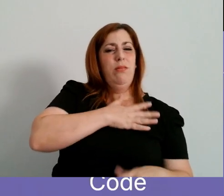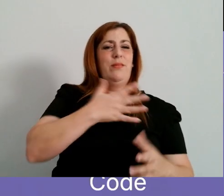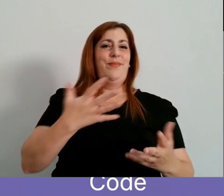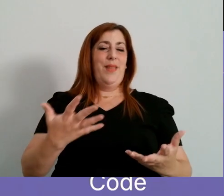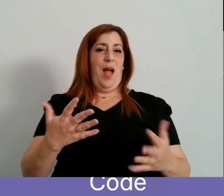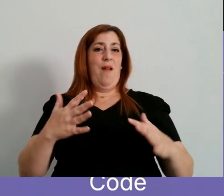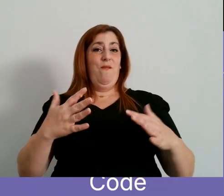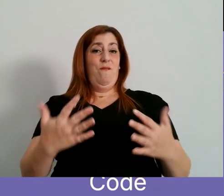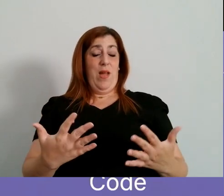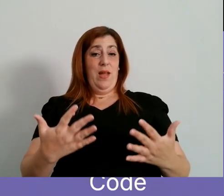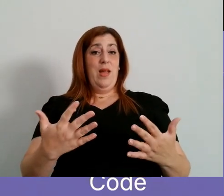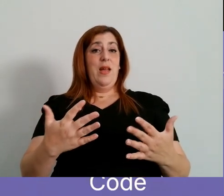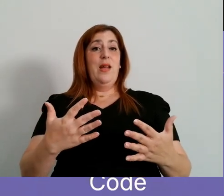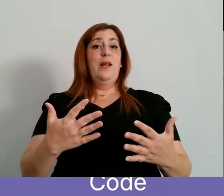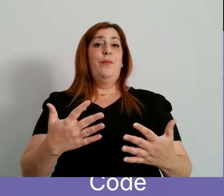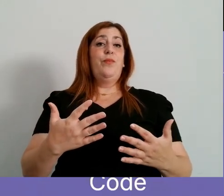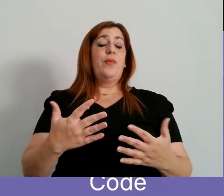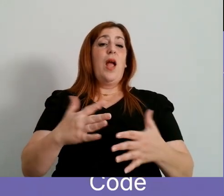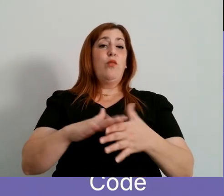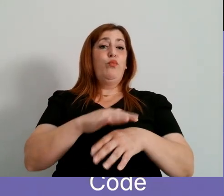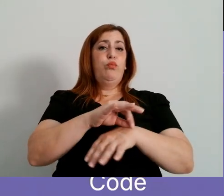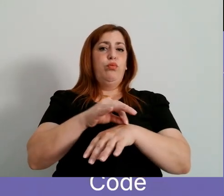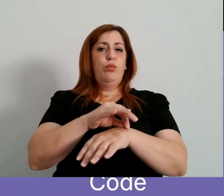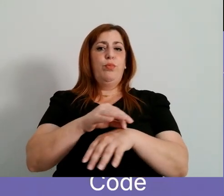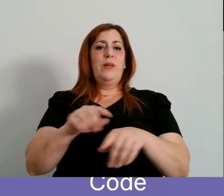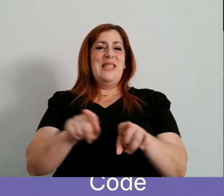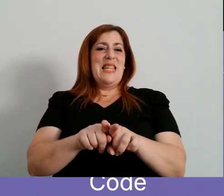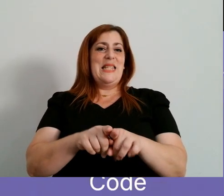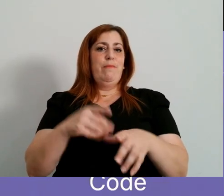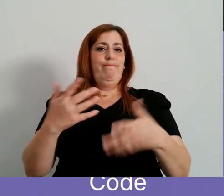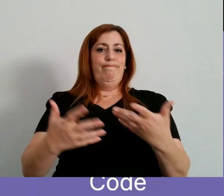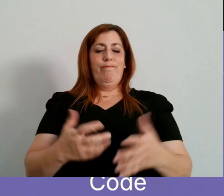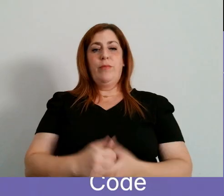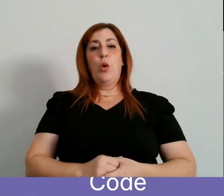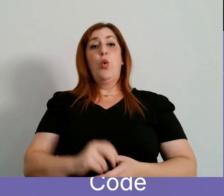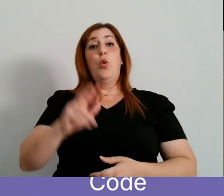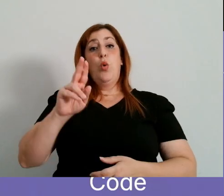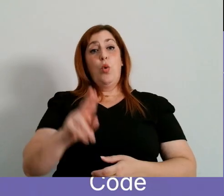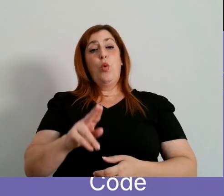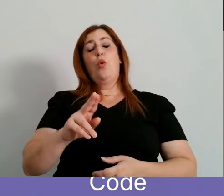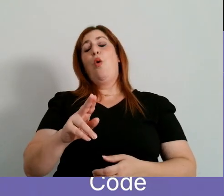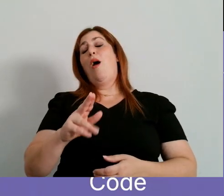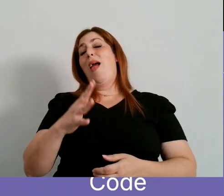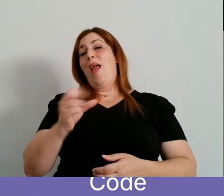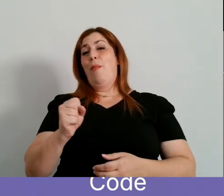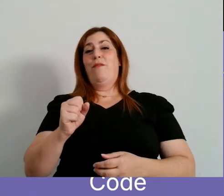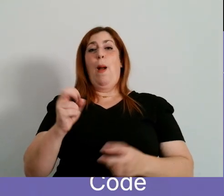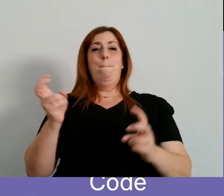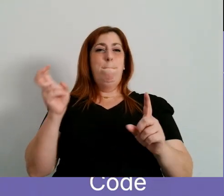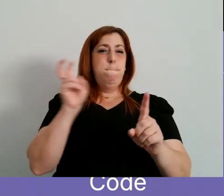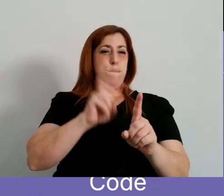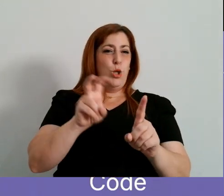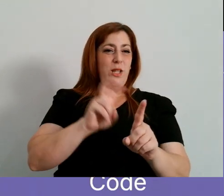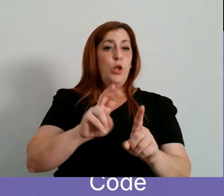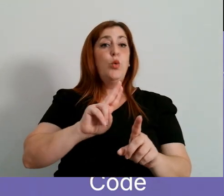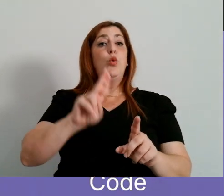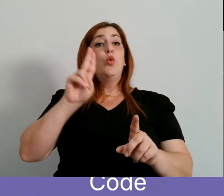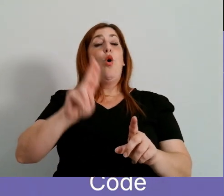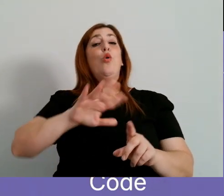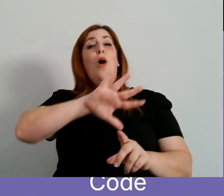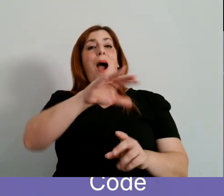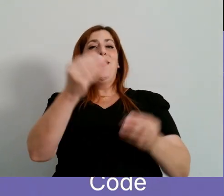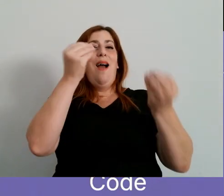long hours. We have different learning styles that may not be accommodated for. There's the bullying and